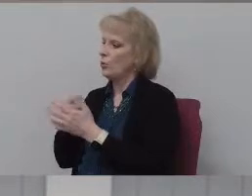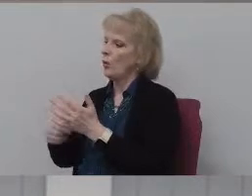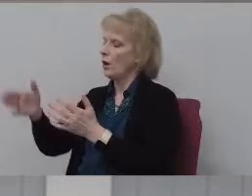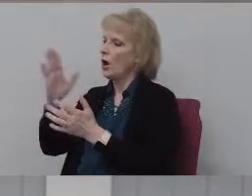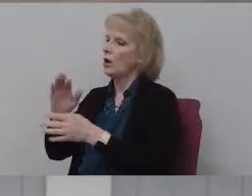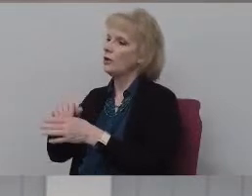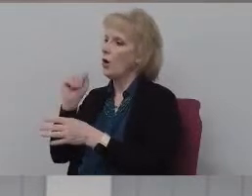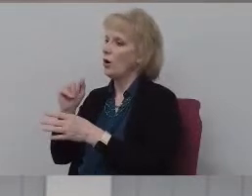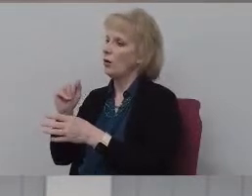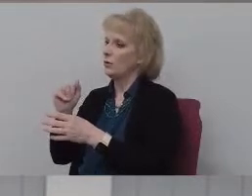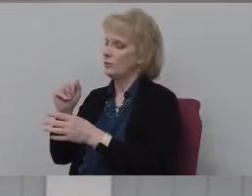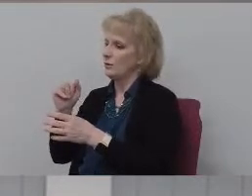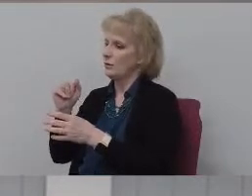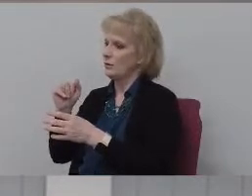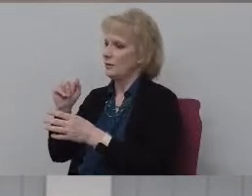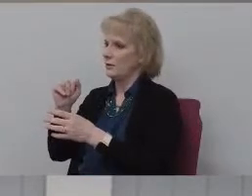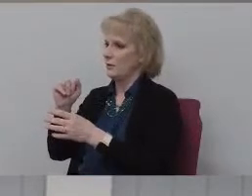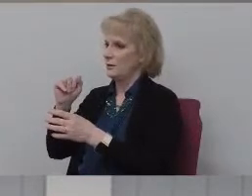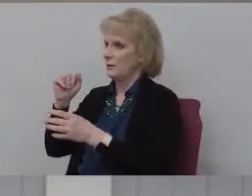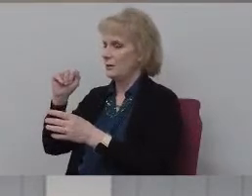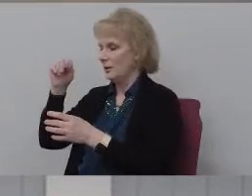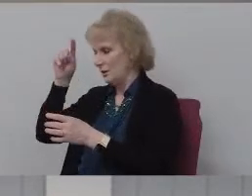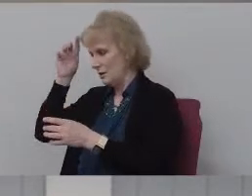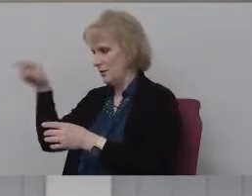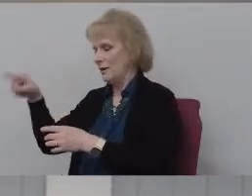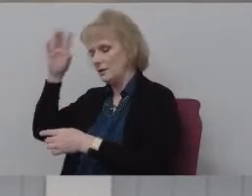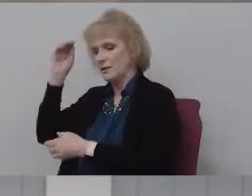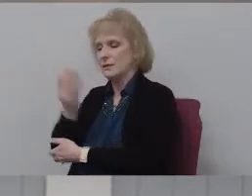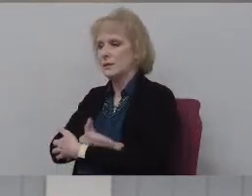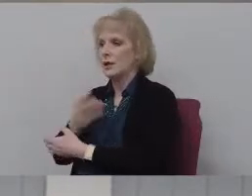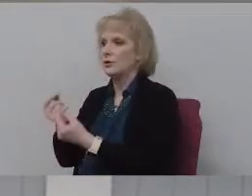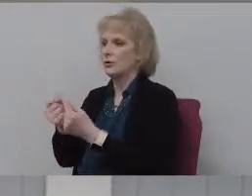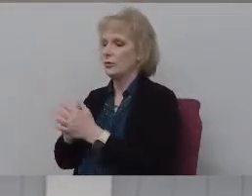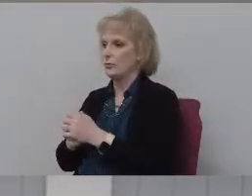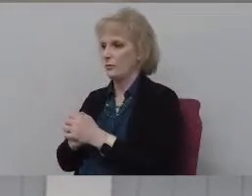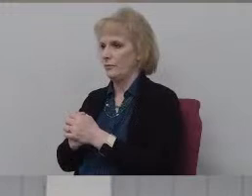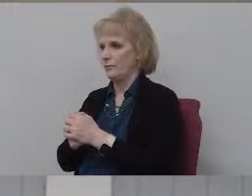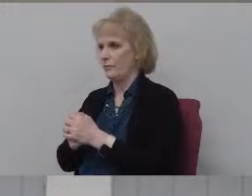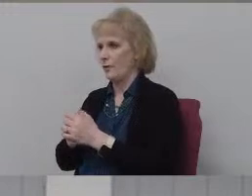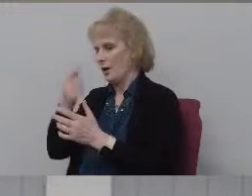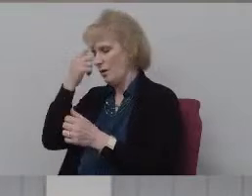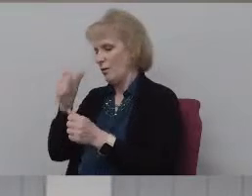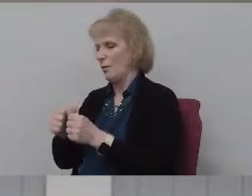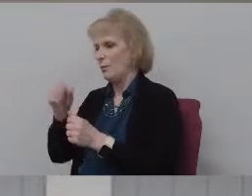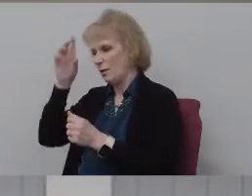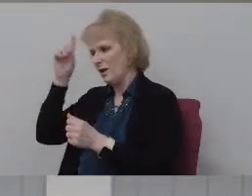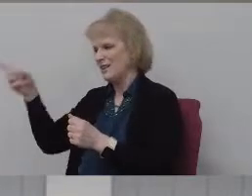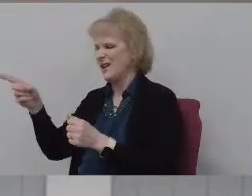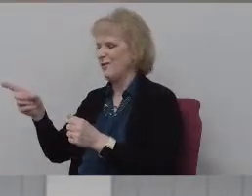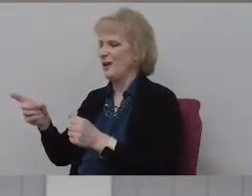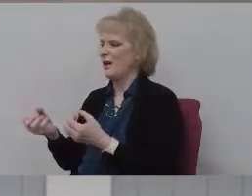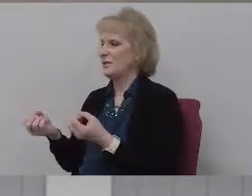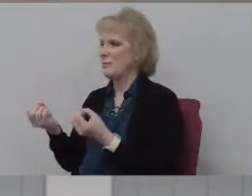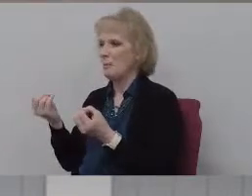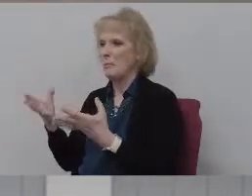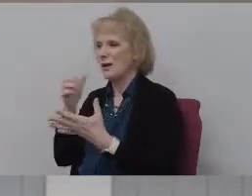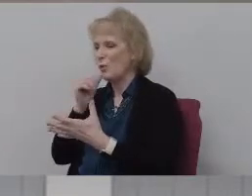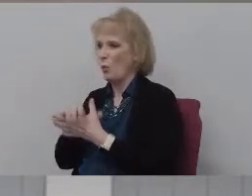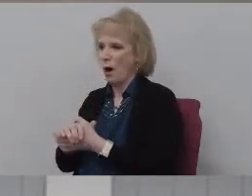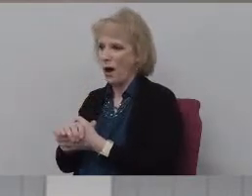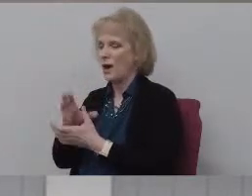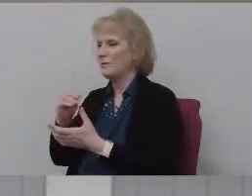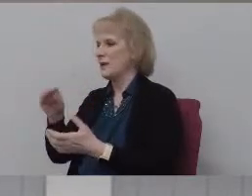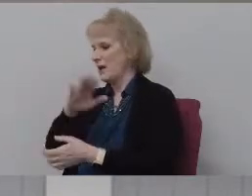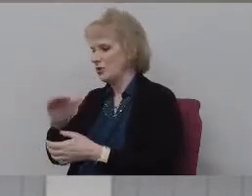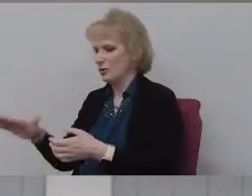Remember, David had multiple wives, and the culture back then was different than it is now and so forth. He's got lots of wives, and he's got lots of children, and it's not like David's,